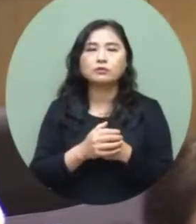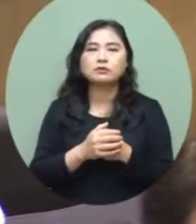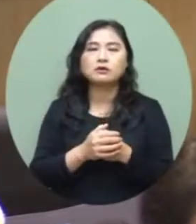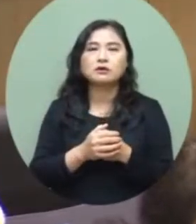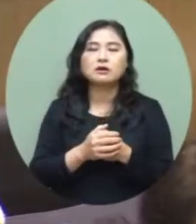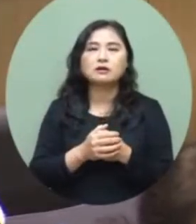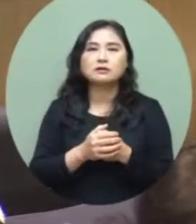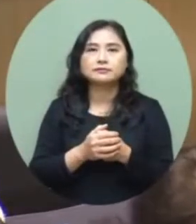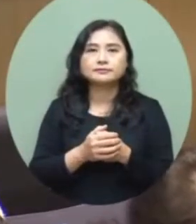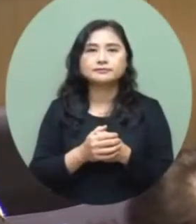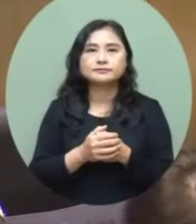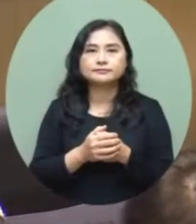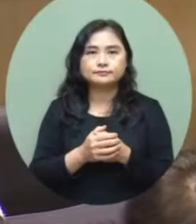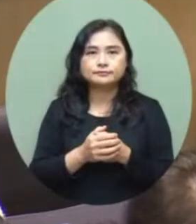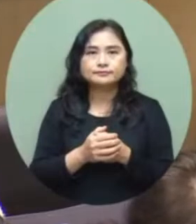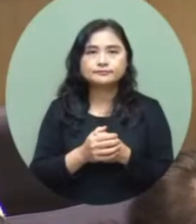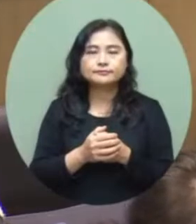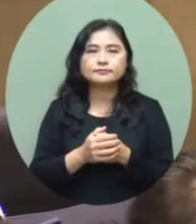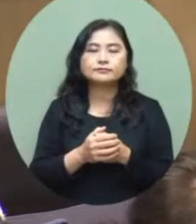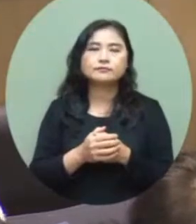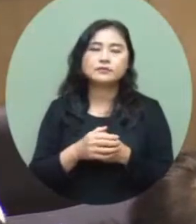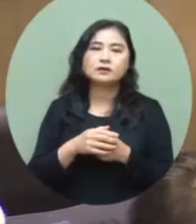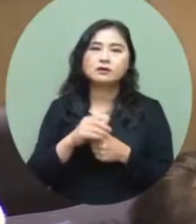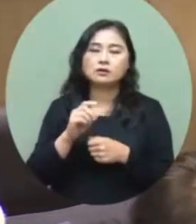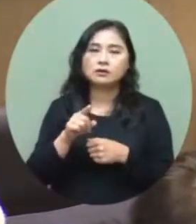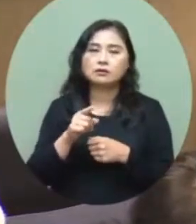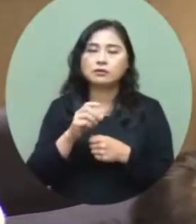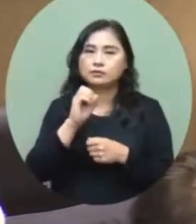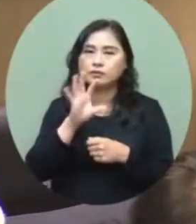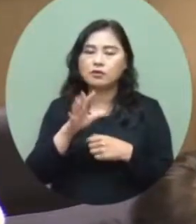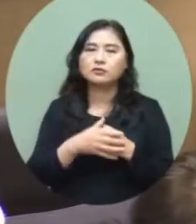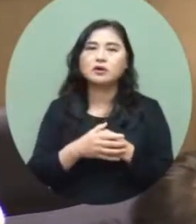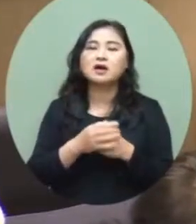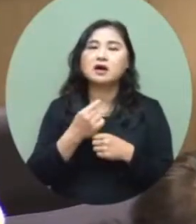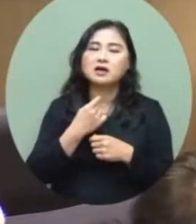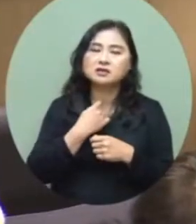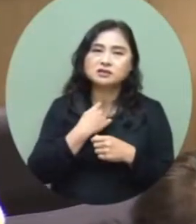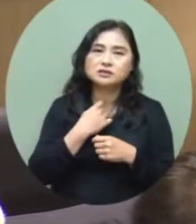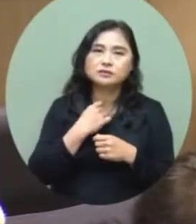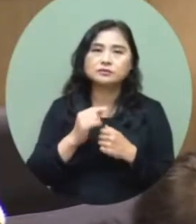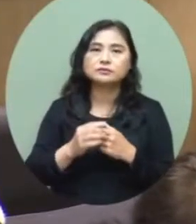the, about requiring participants in the